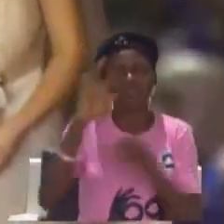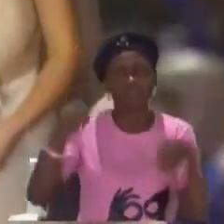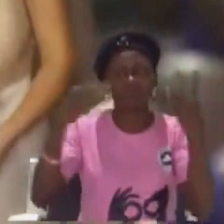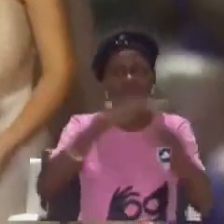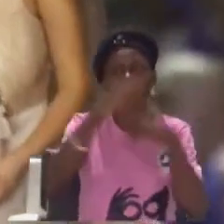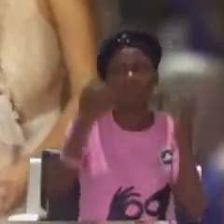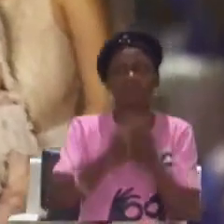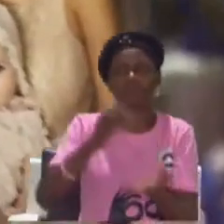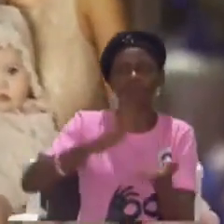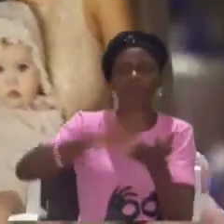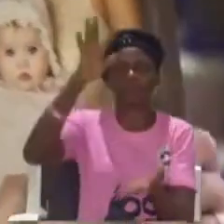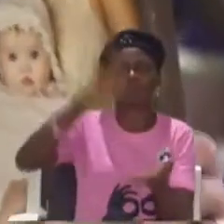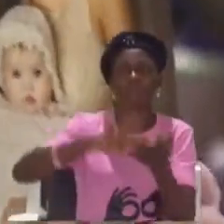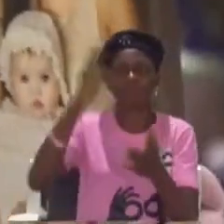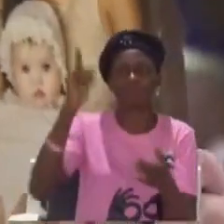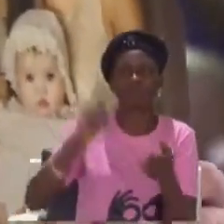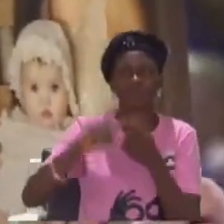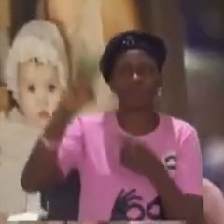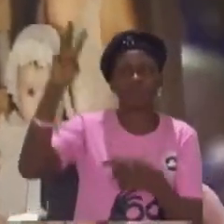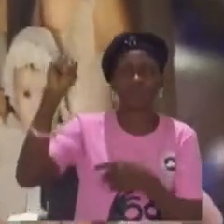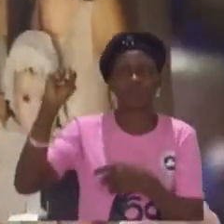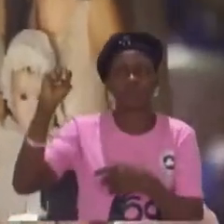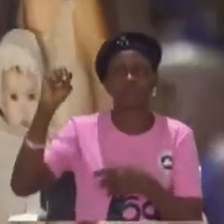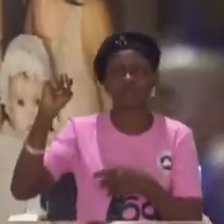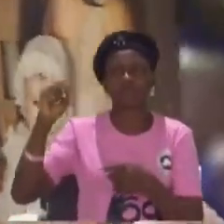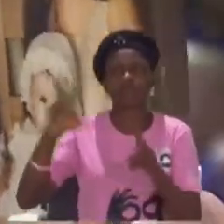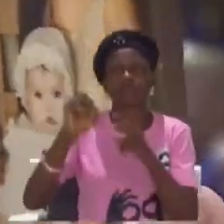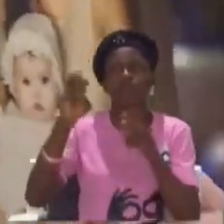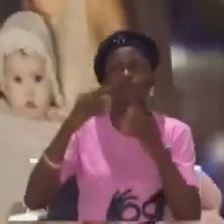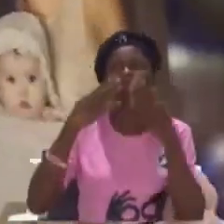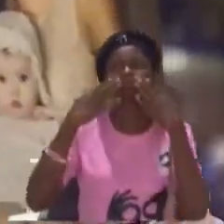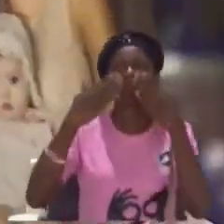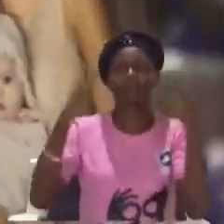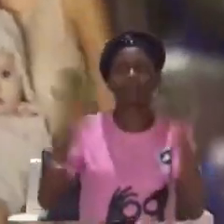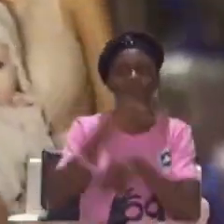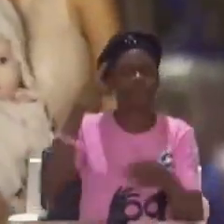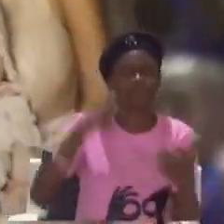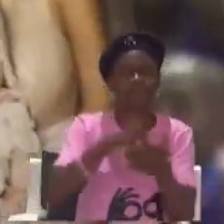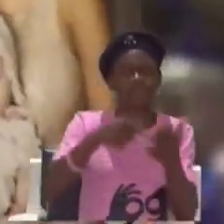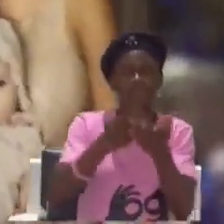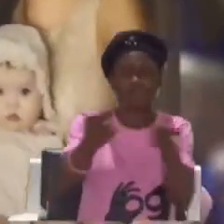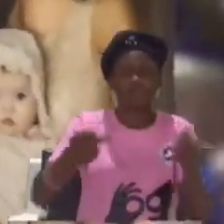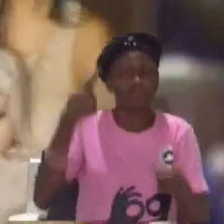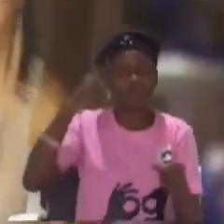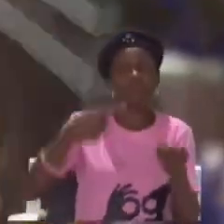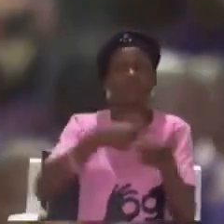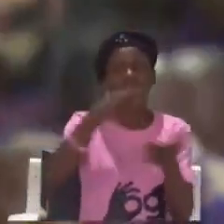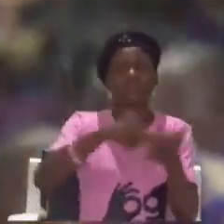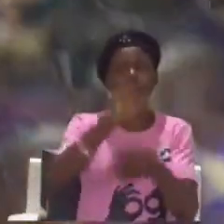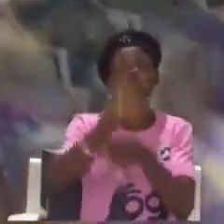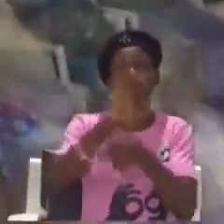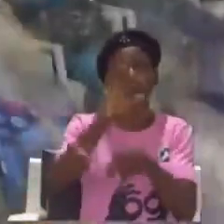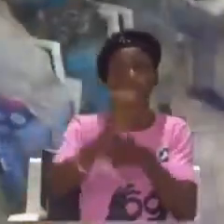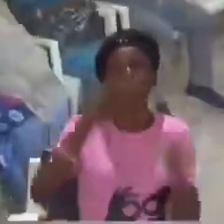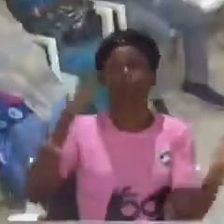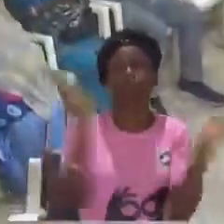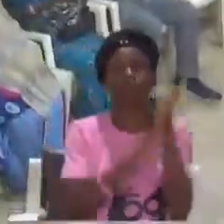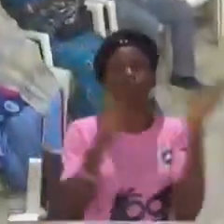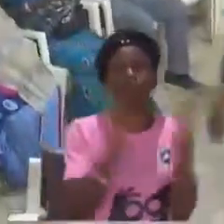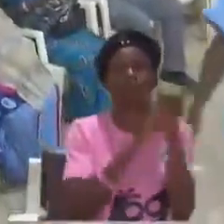All glory and praise to him. So, so thankful for this place, for this church. Praise God.